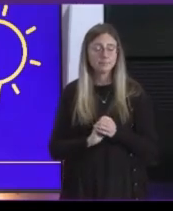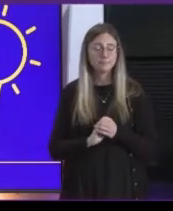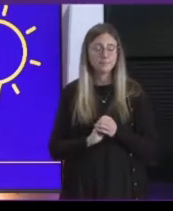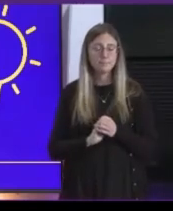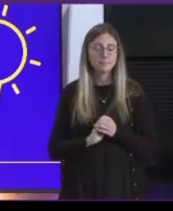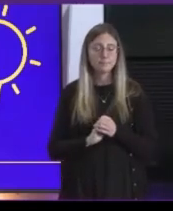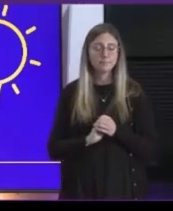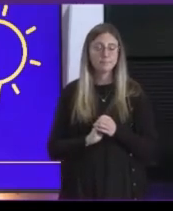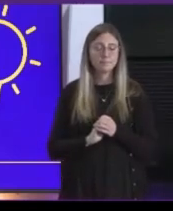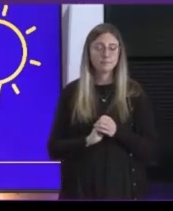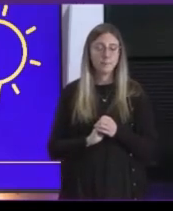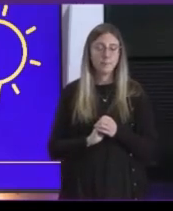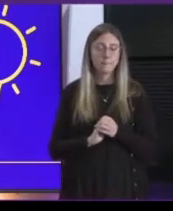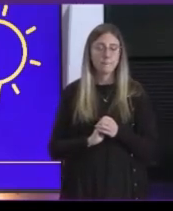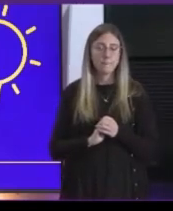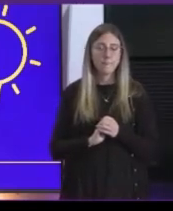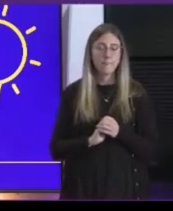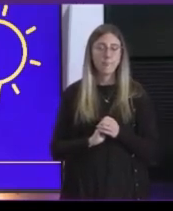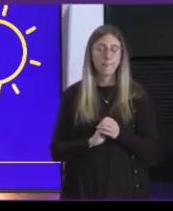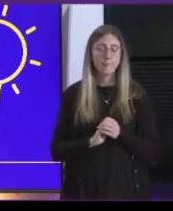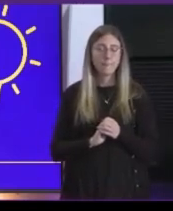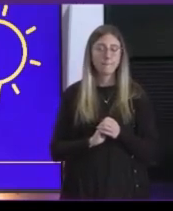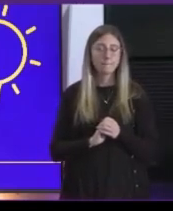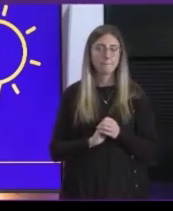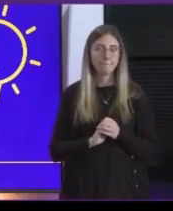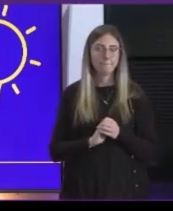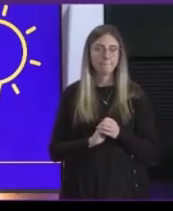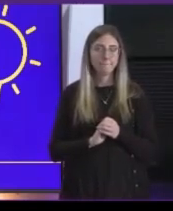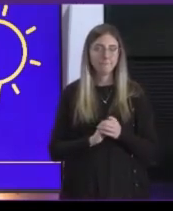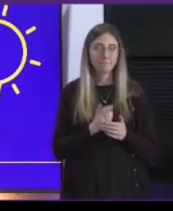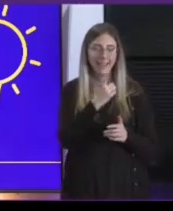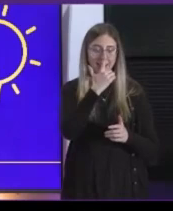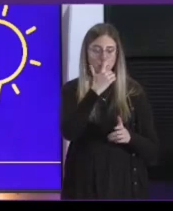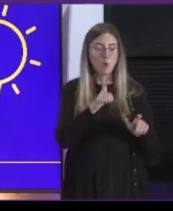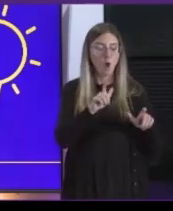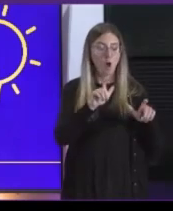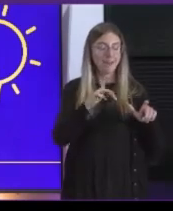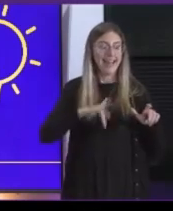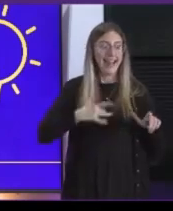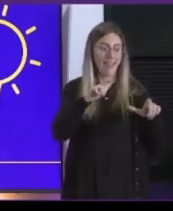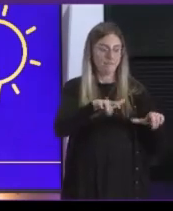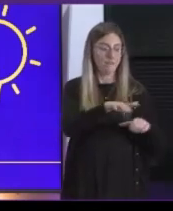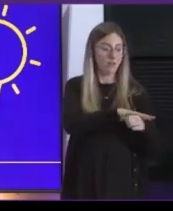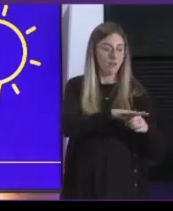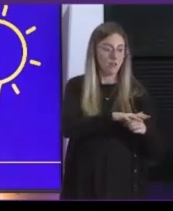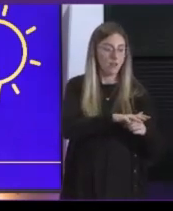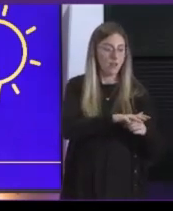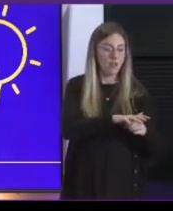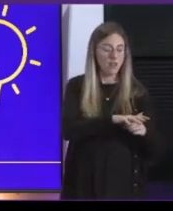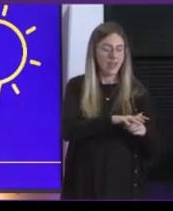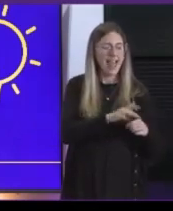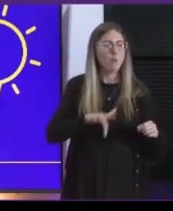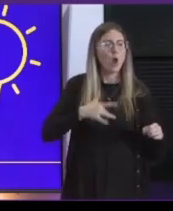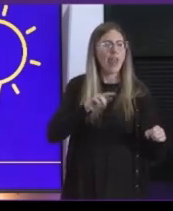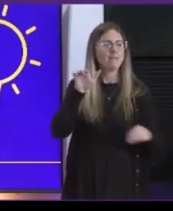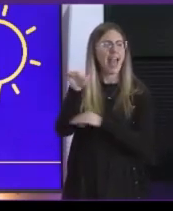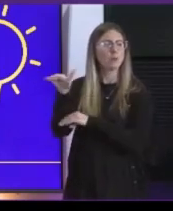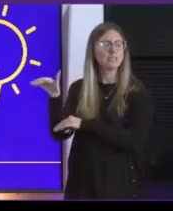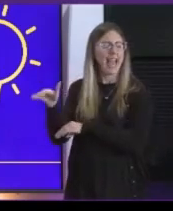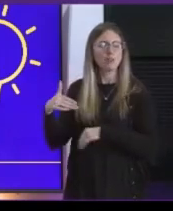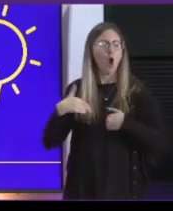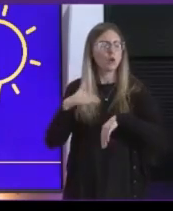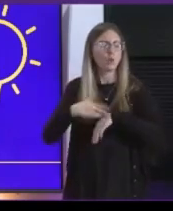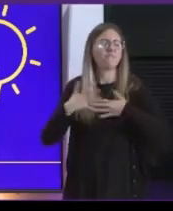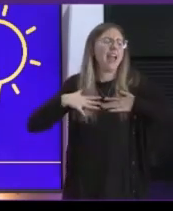can't, live in Arkansas and sell a product in California and say it doesn't apply to me, because it will apply to them. So we're